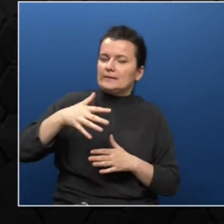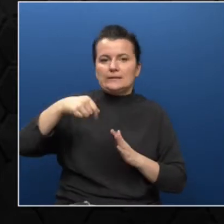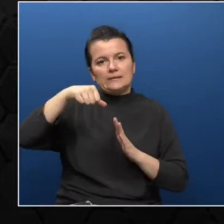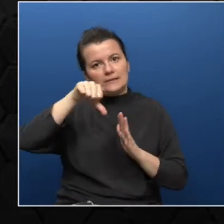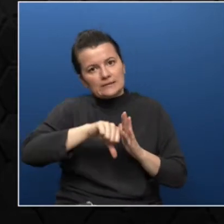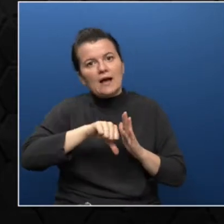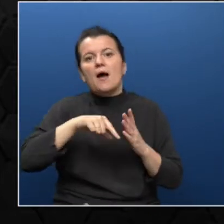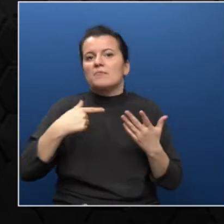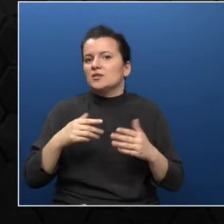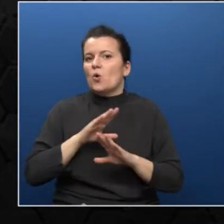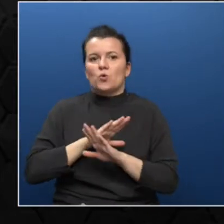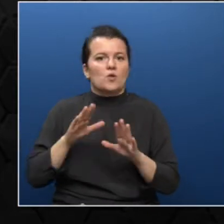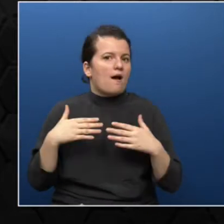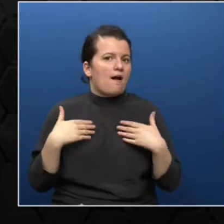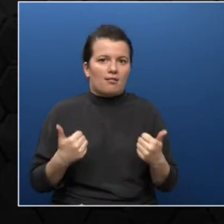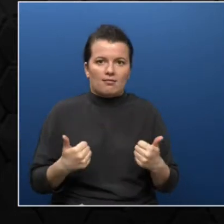that